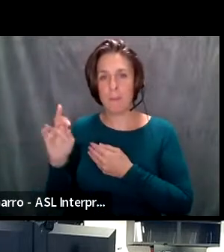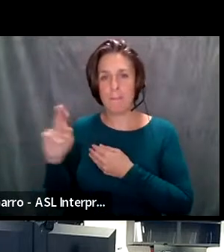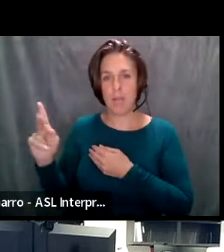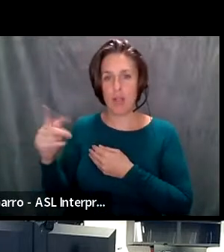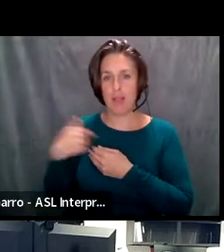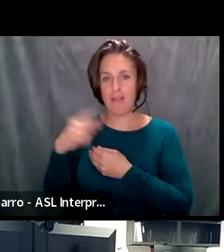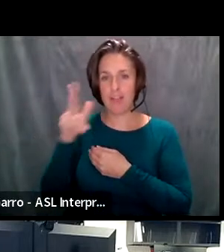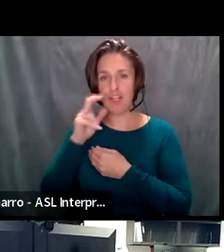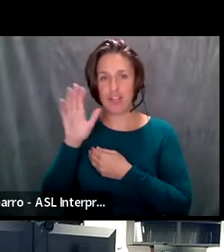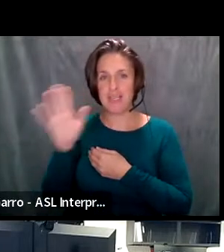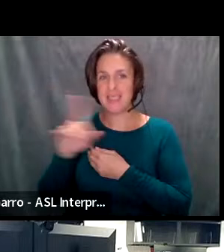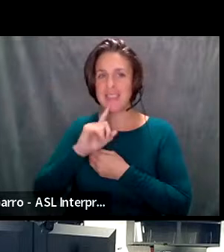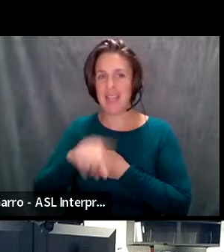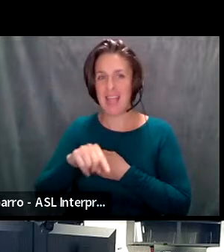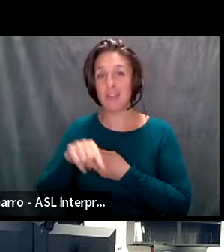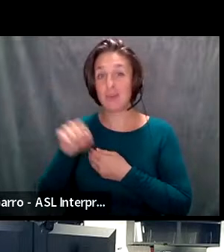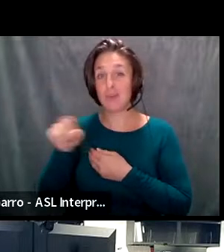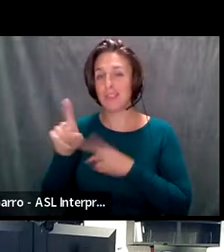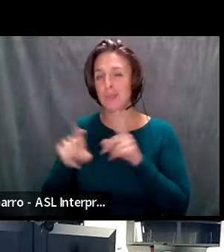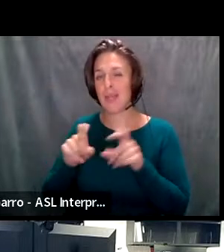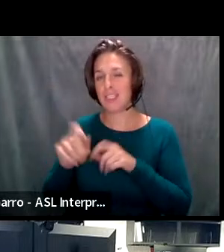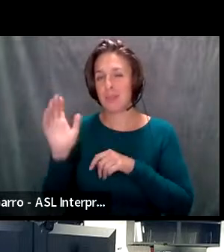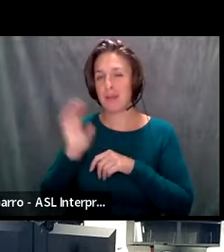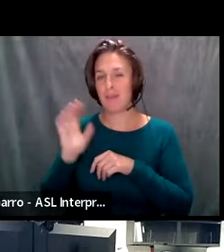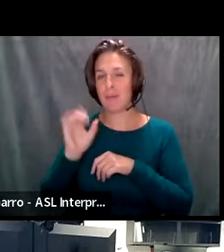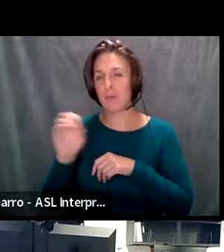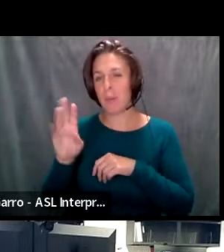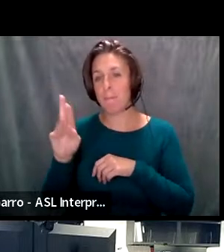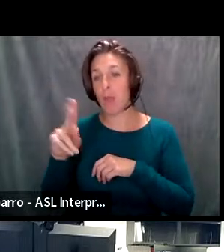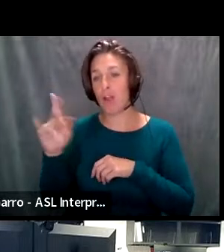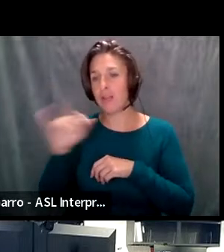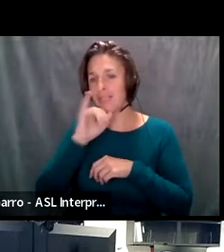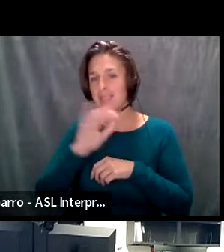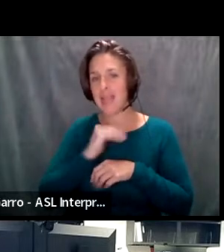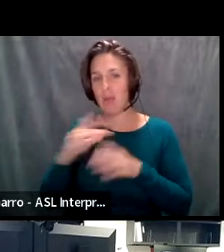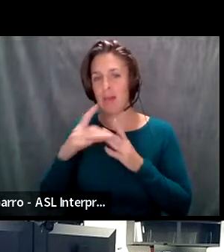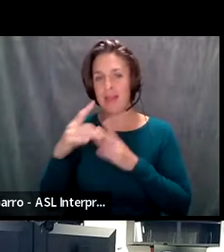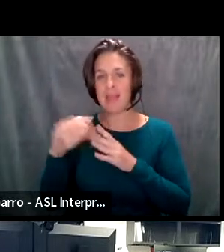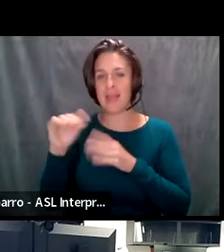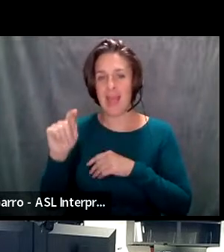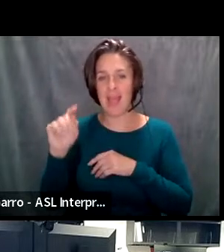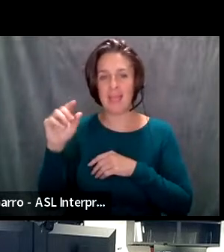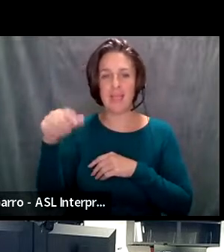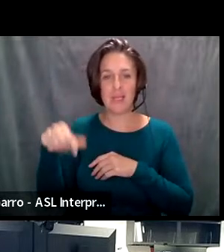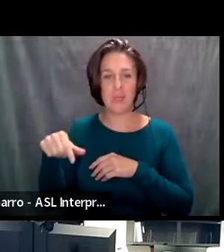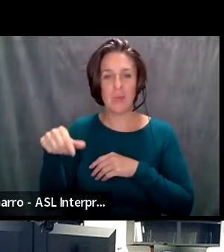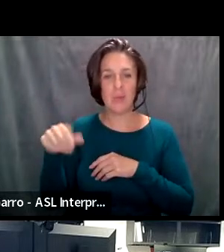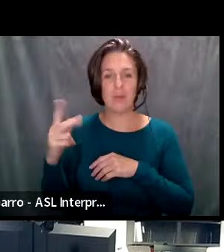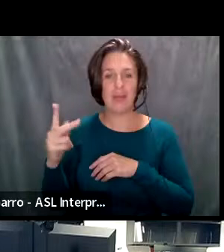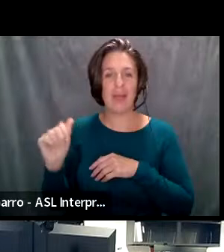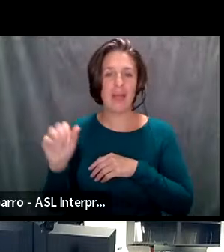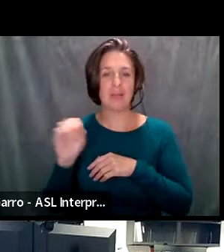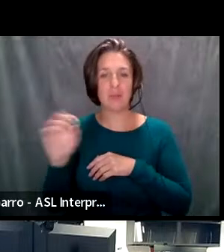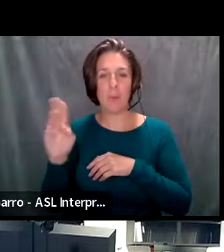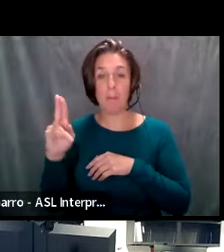to this question. So Mark is our lead at QKA. So Mark, if you could